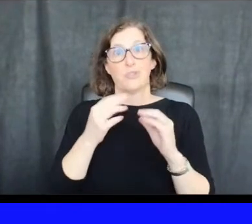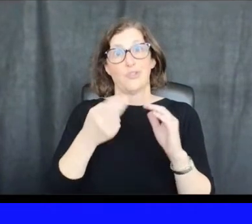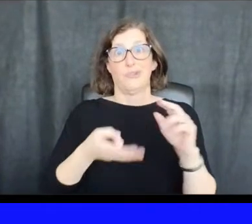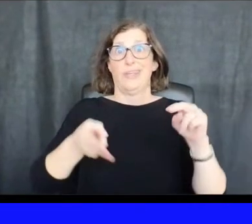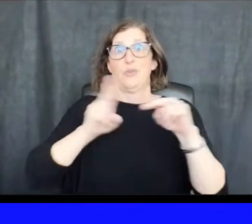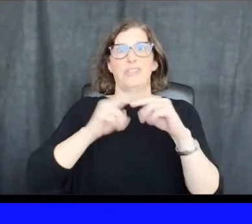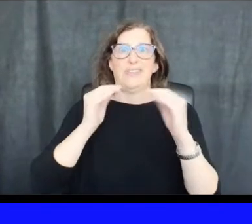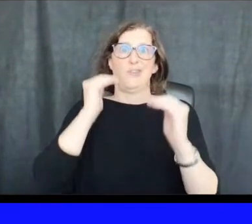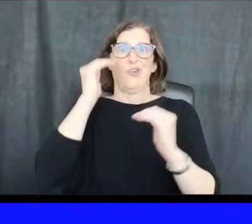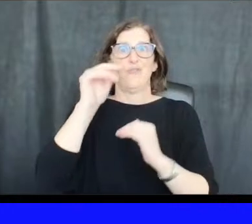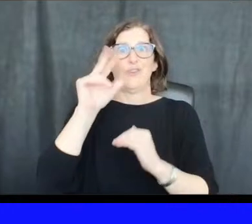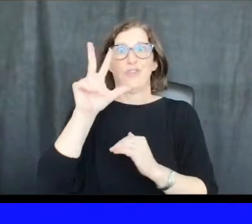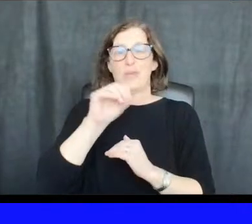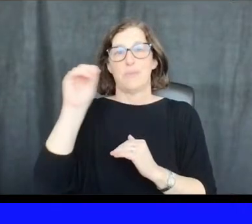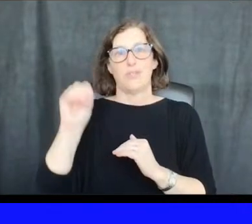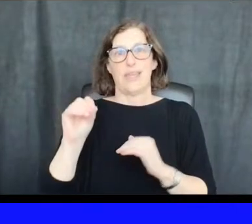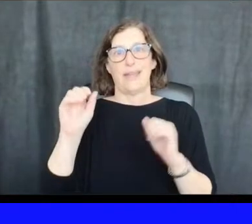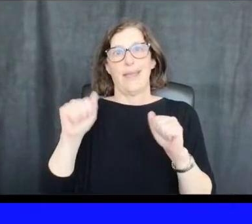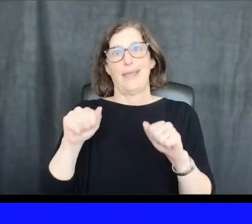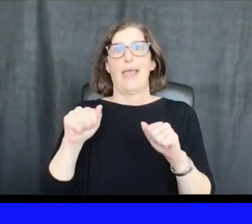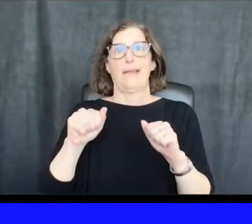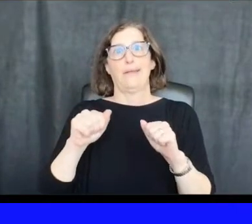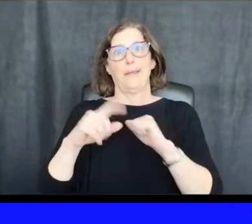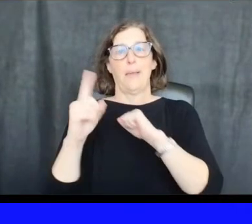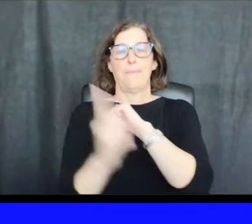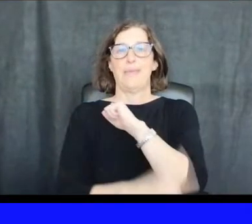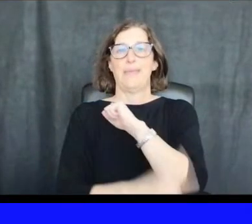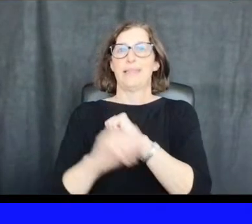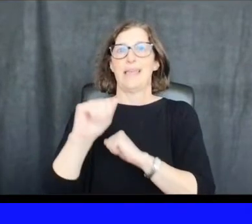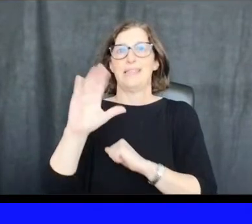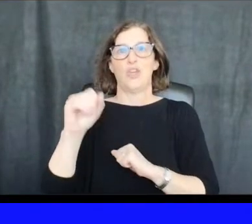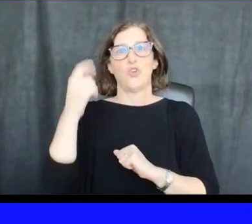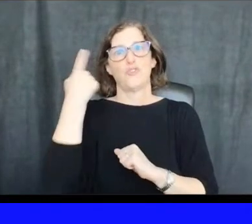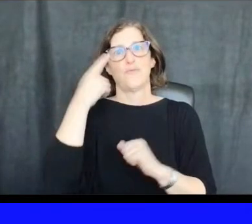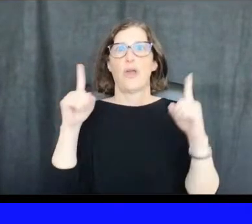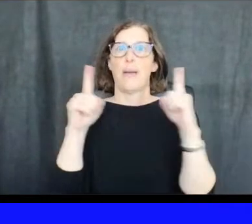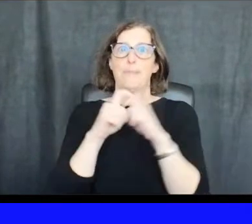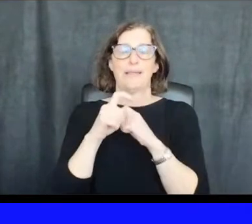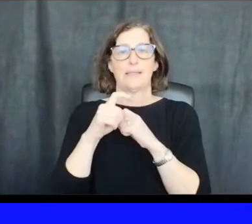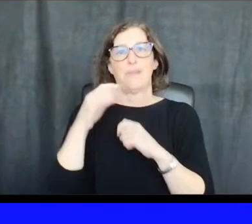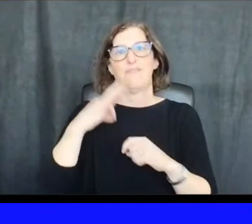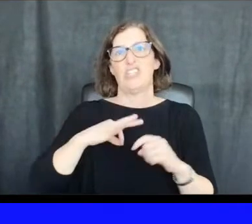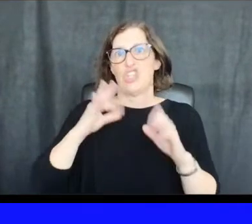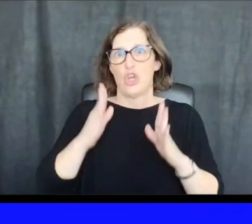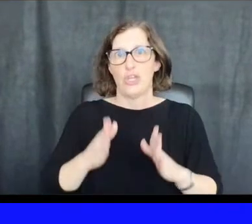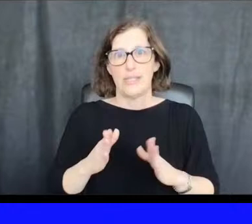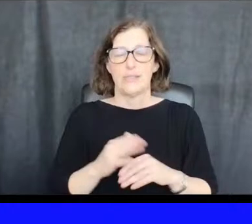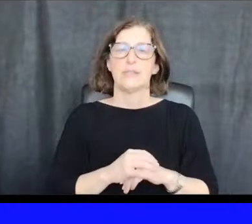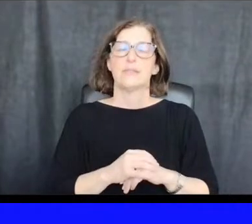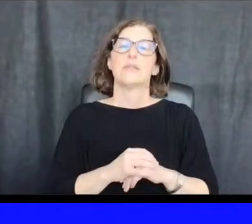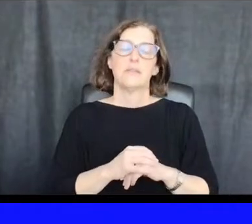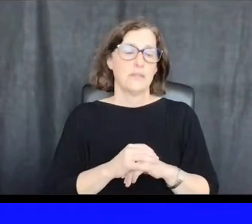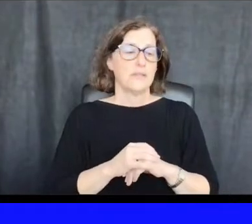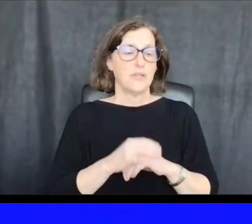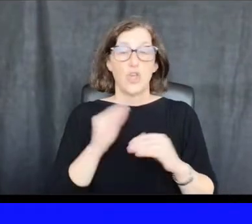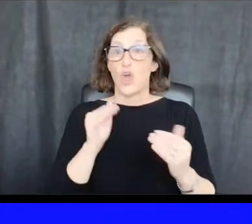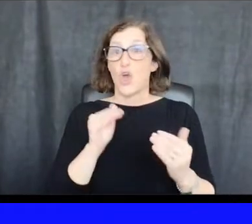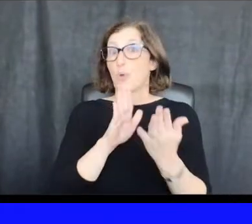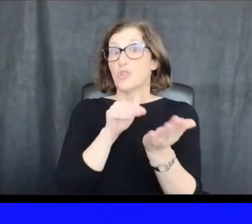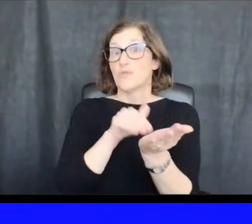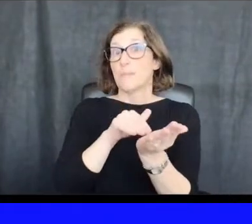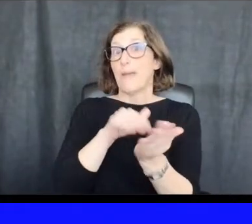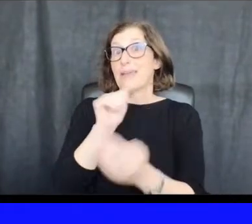that having no cap or a really high cap would cost the federal government a lot of money and might reward people who